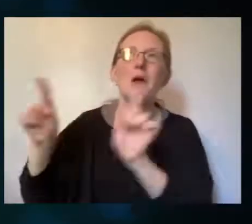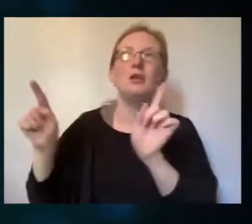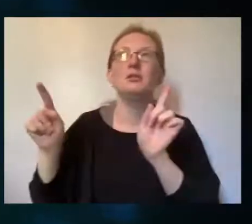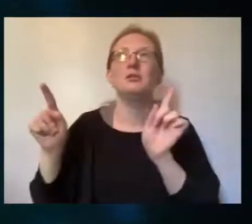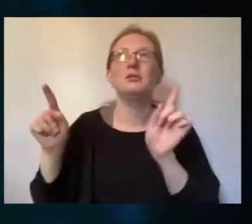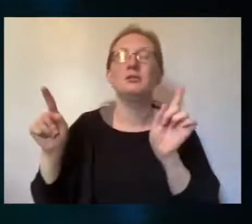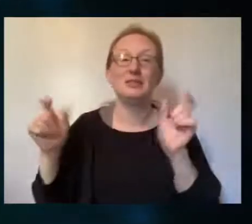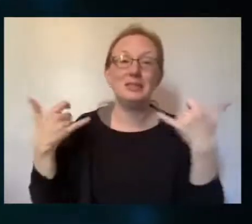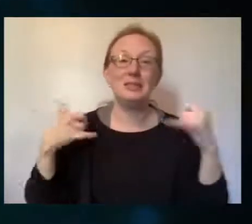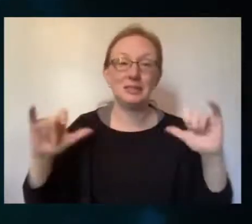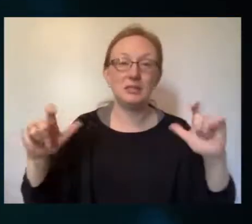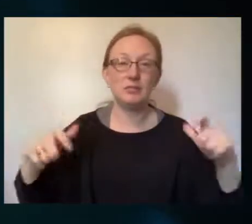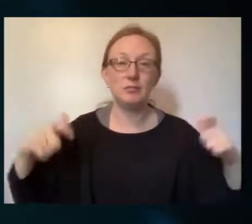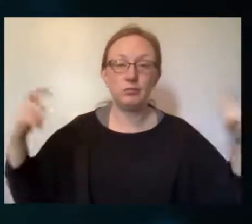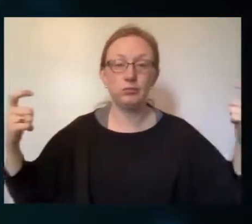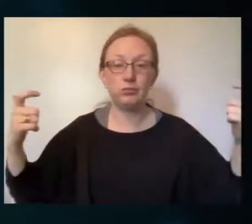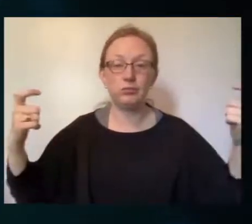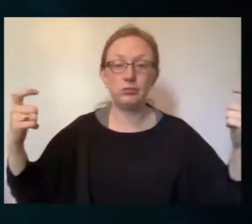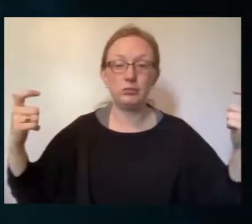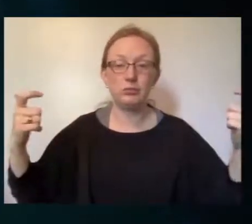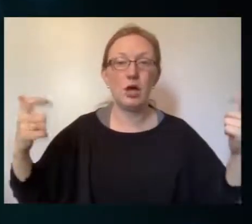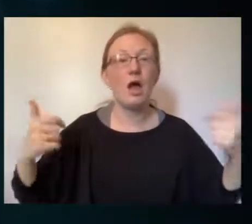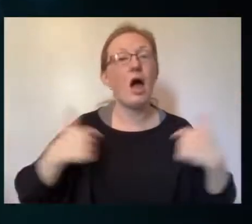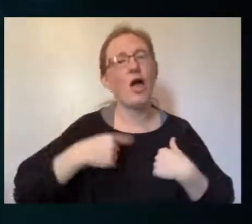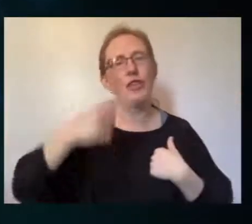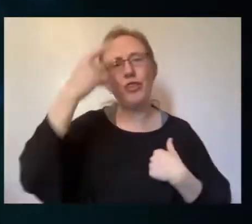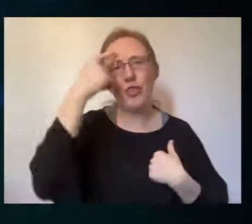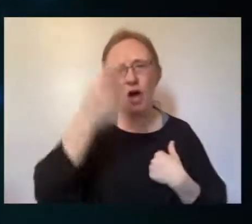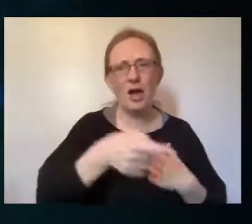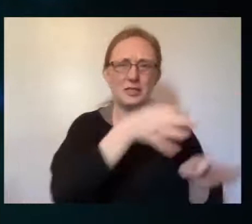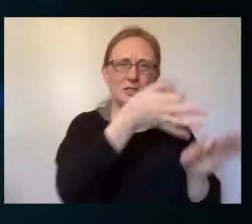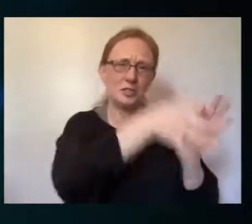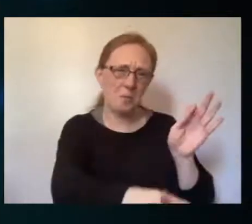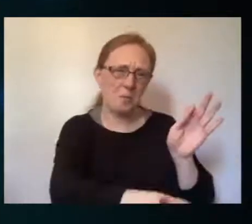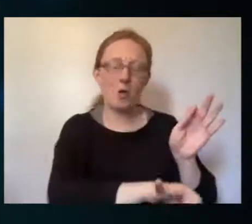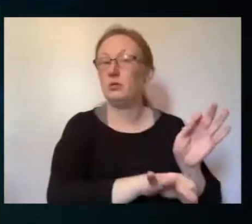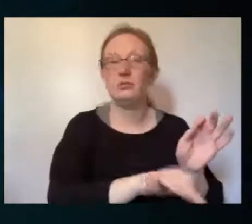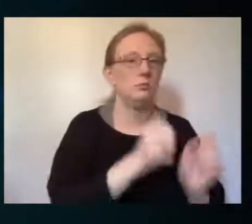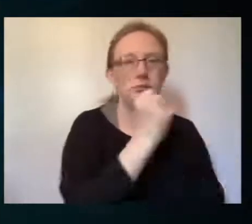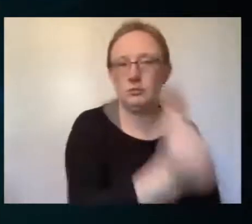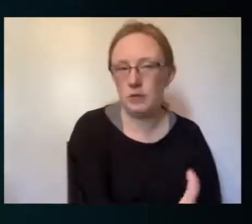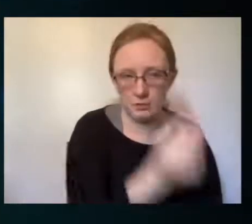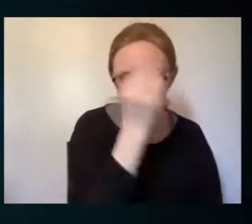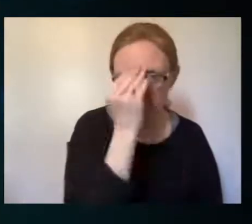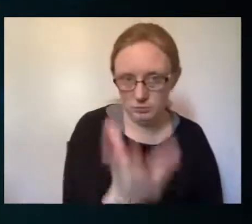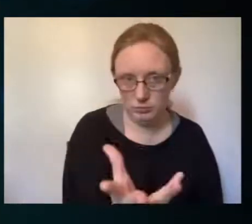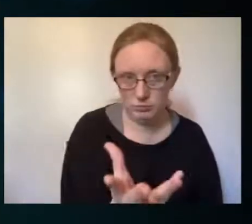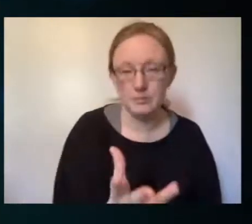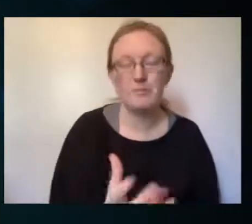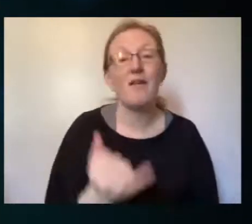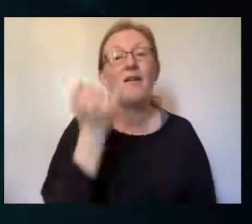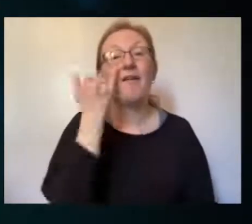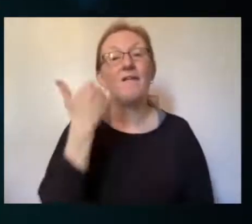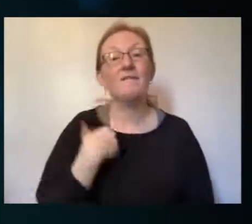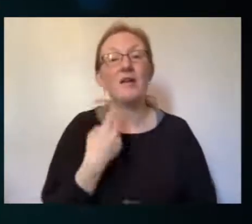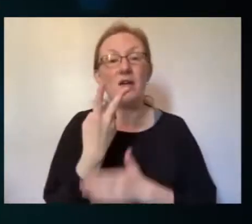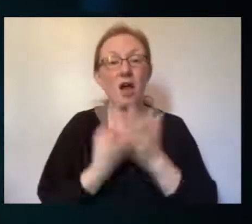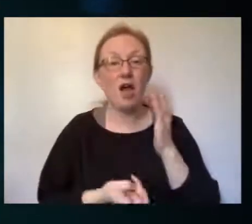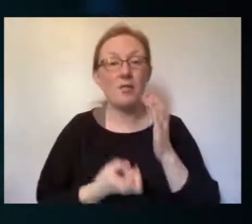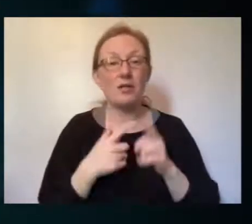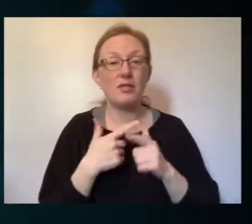what they are, but they're pretty mind-blowing compared to what I thought they might have been. And so if we're having hybrid, we could end